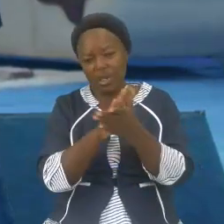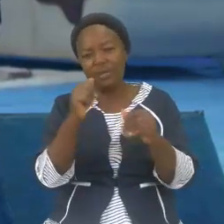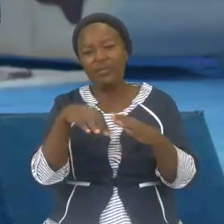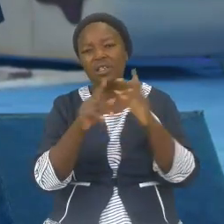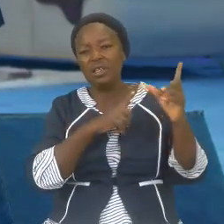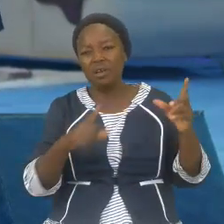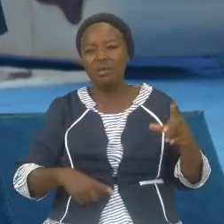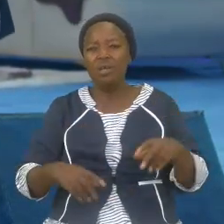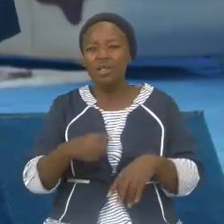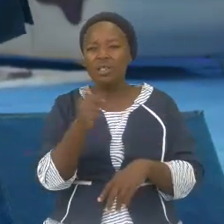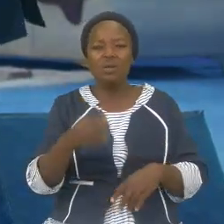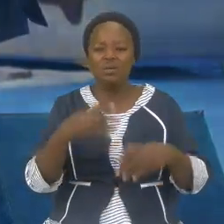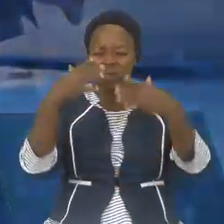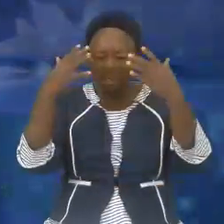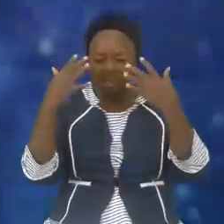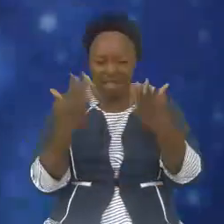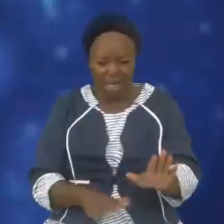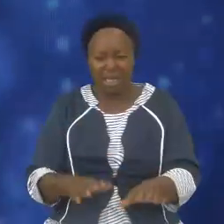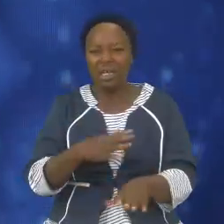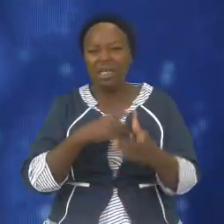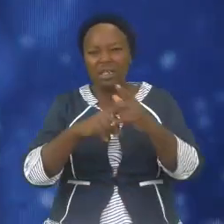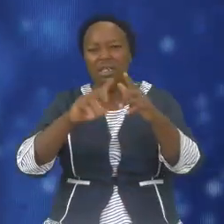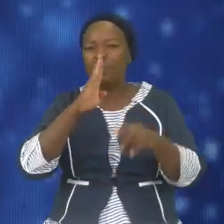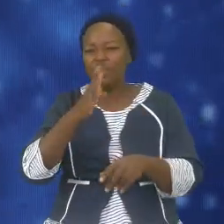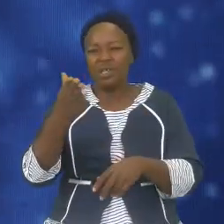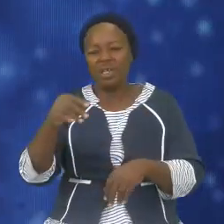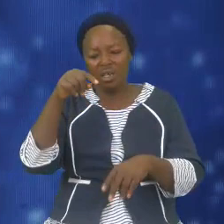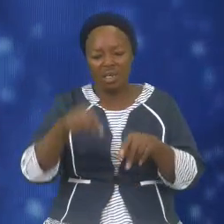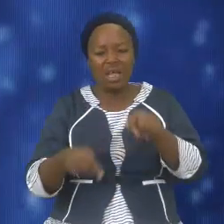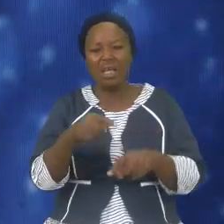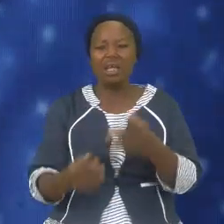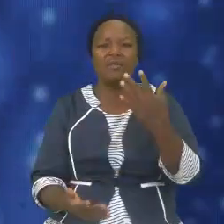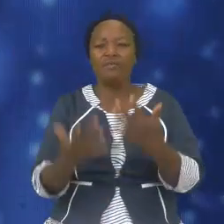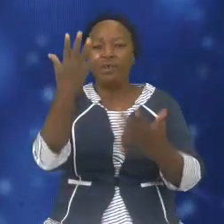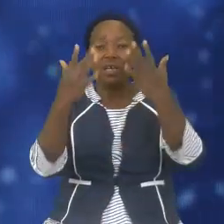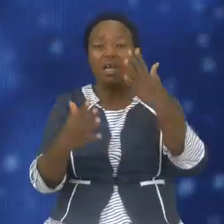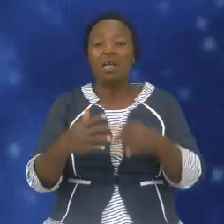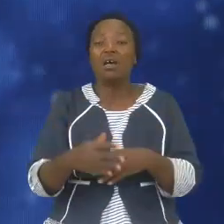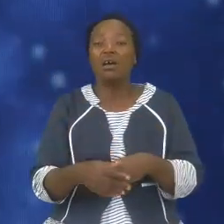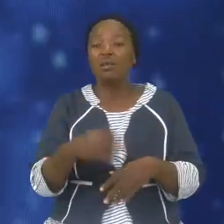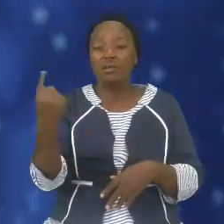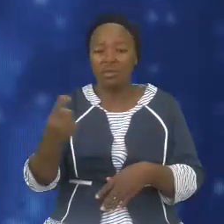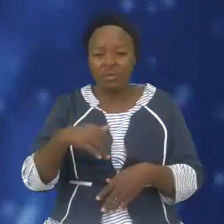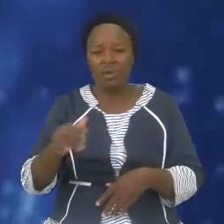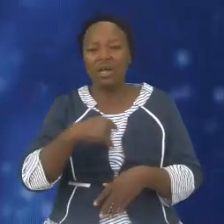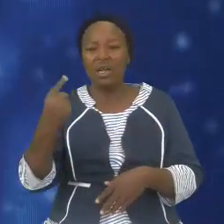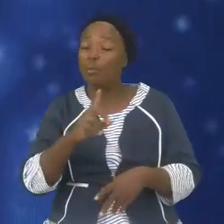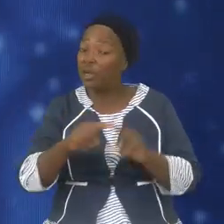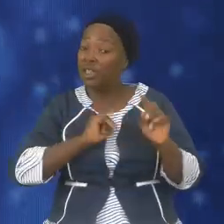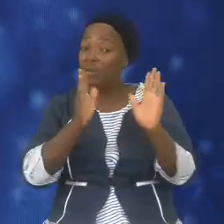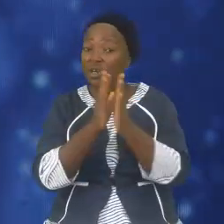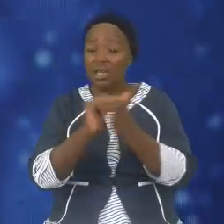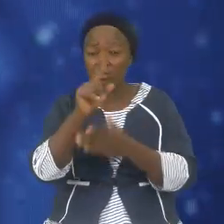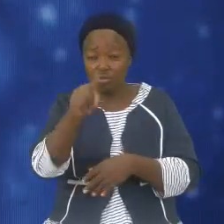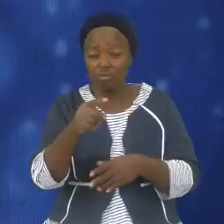will perish and they'll be there forever and ever. I pray that today you will make the right